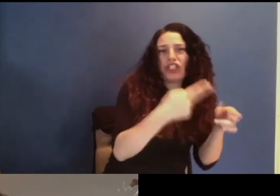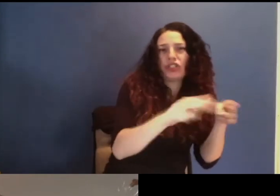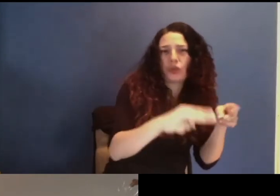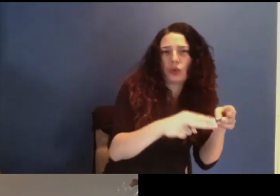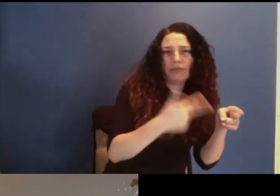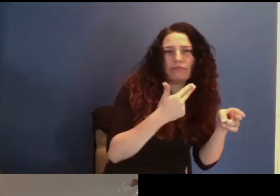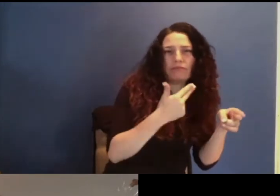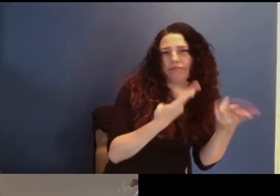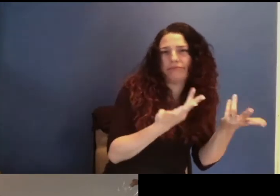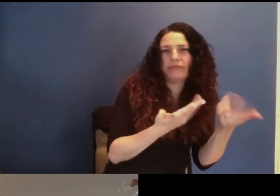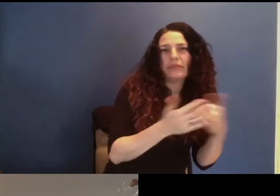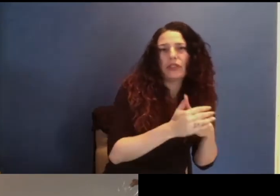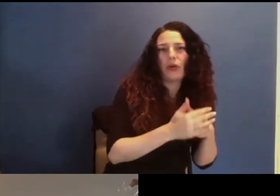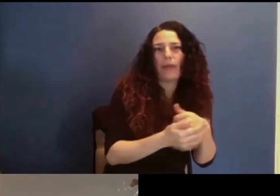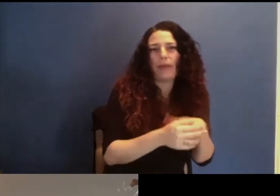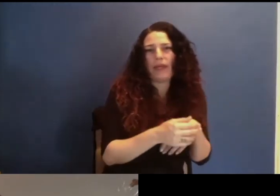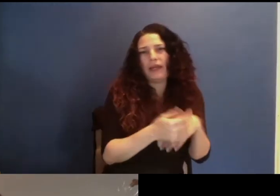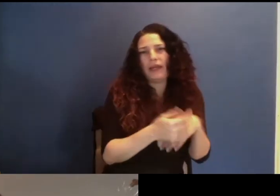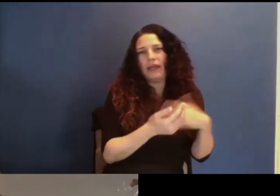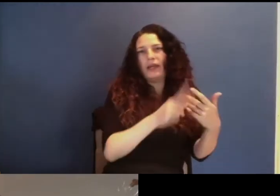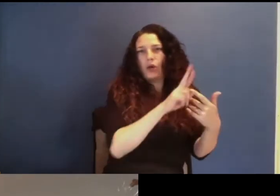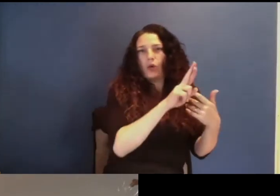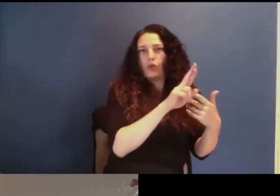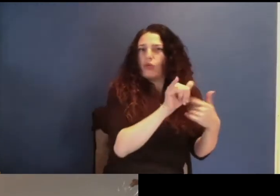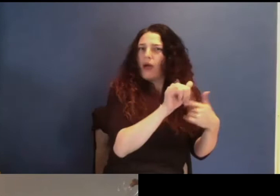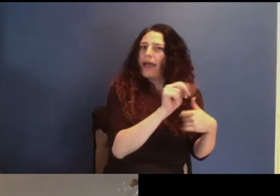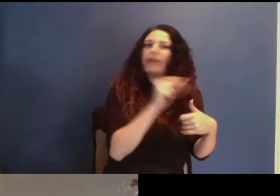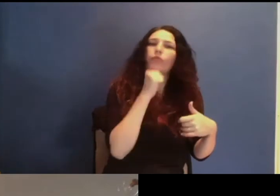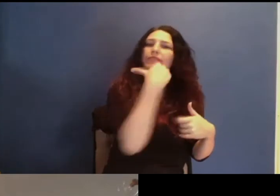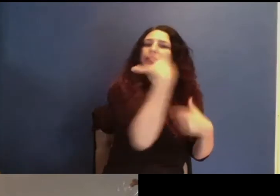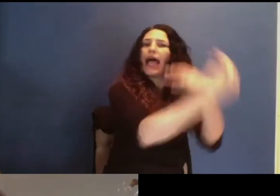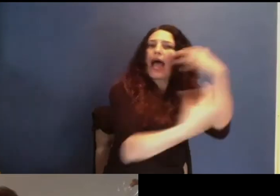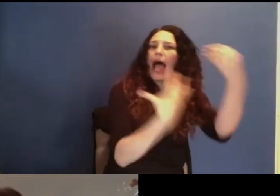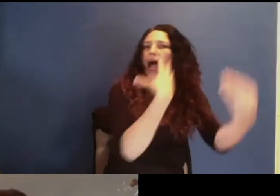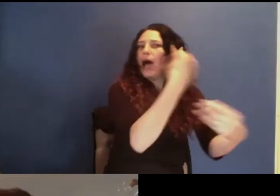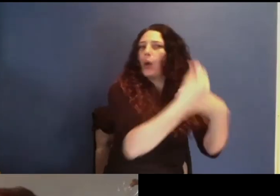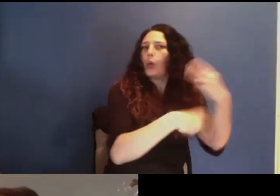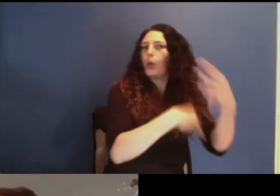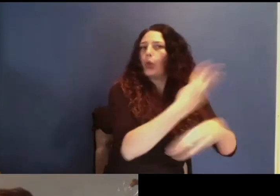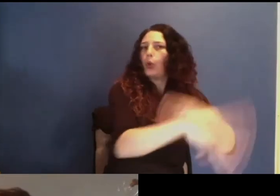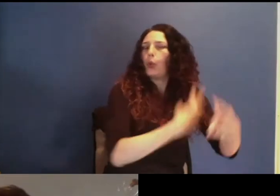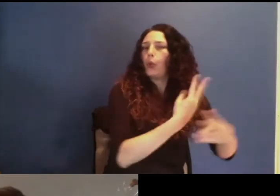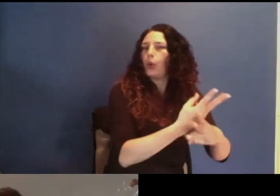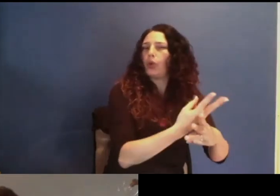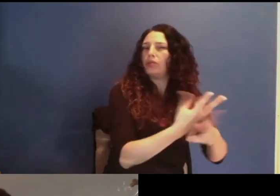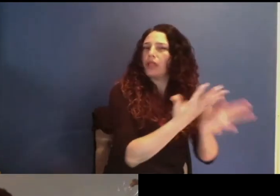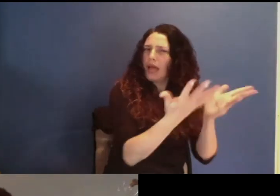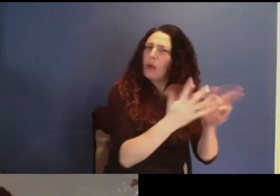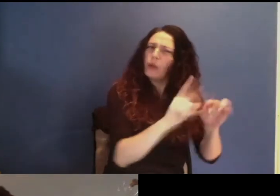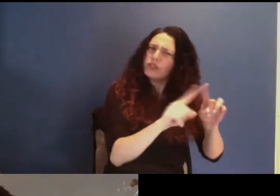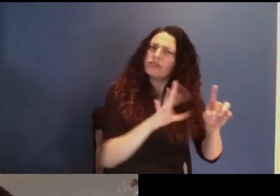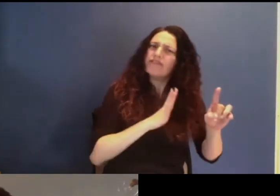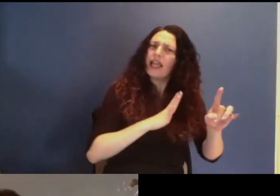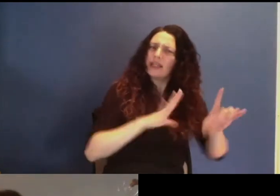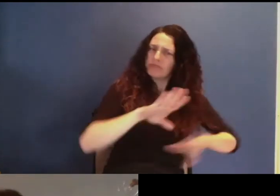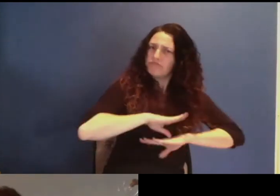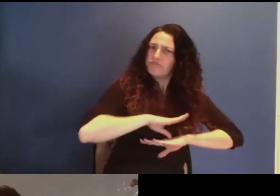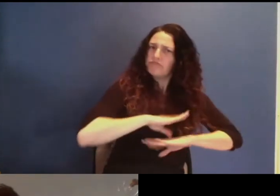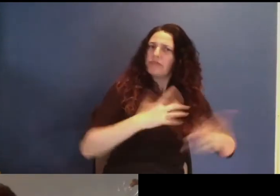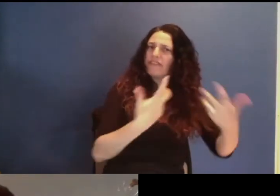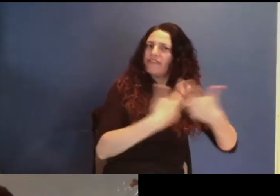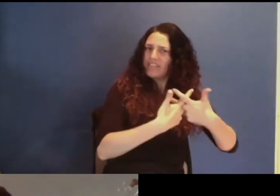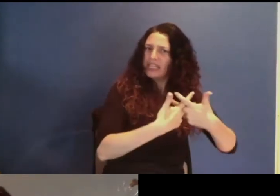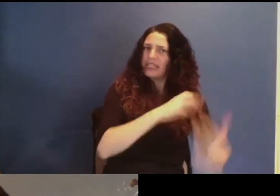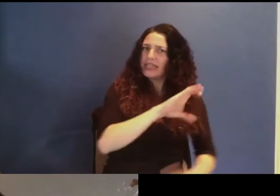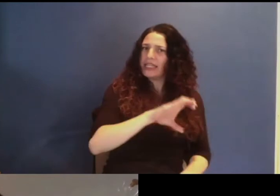in a fishbowl, and I feel like you didn't really go out into the world that much, which I think actually served where the character was, because he was kind of the